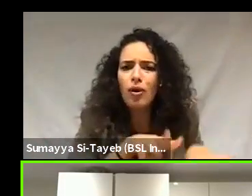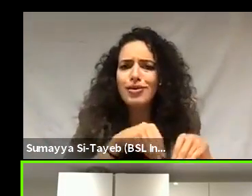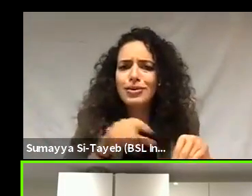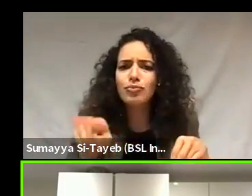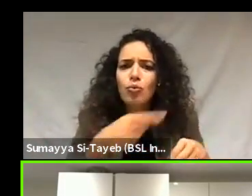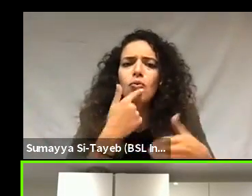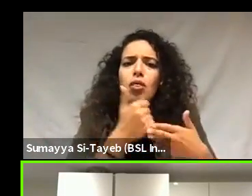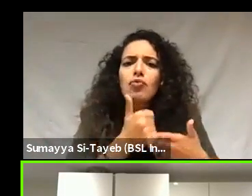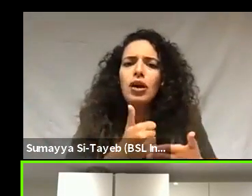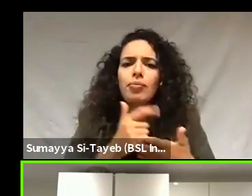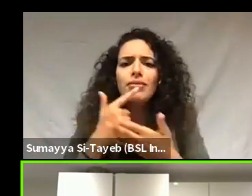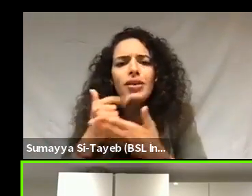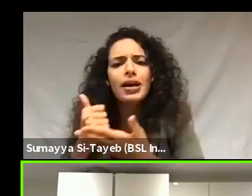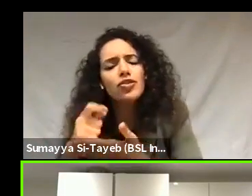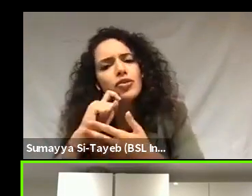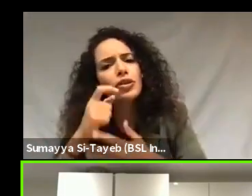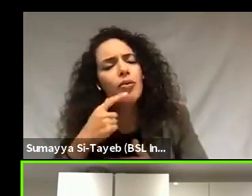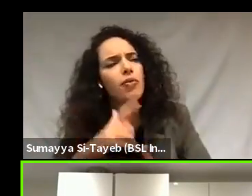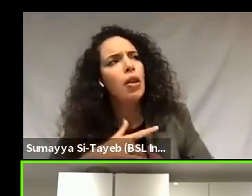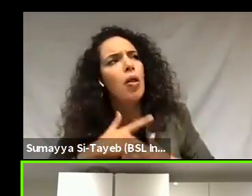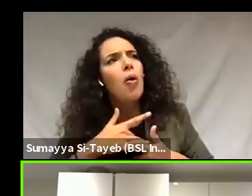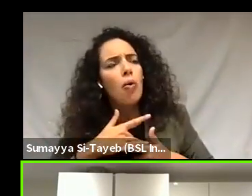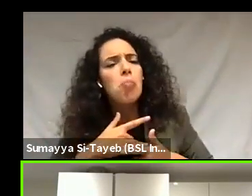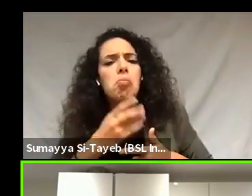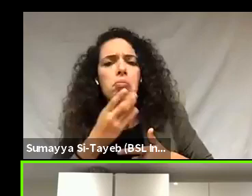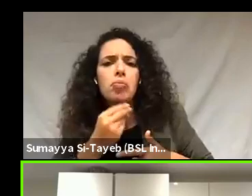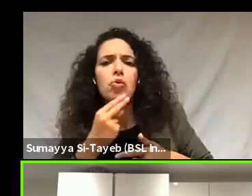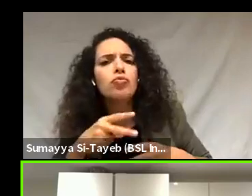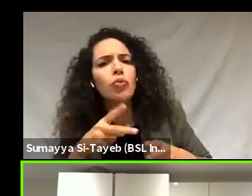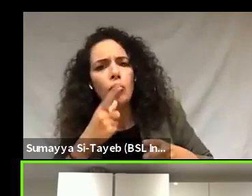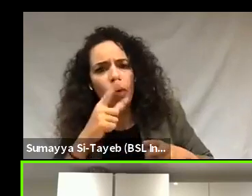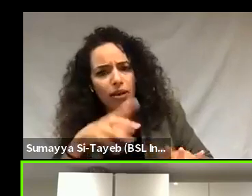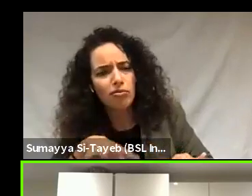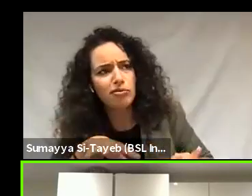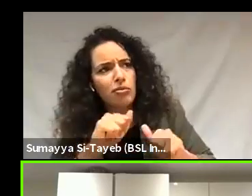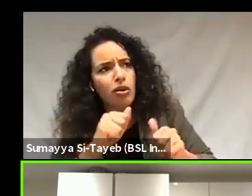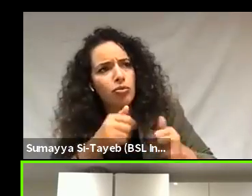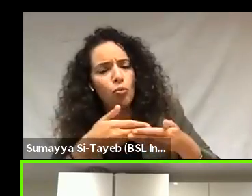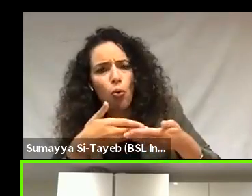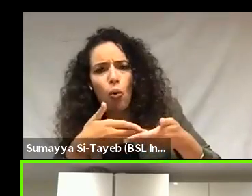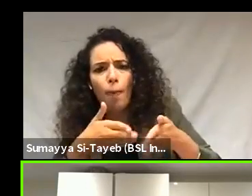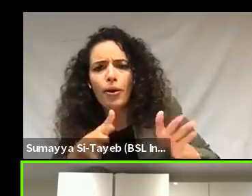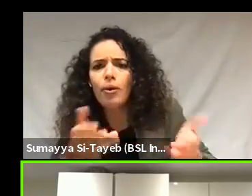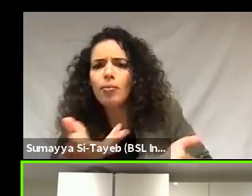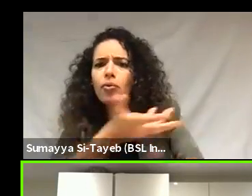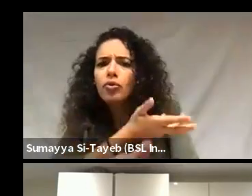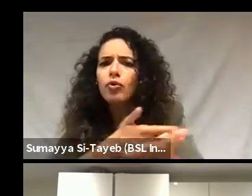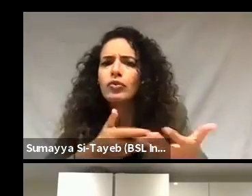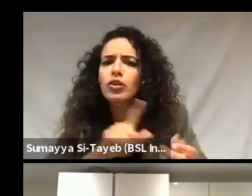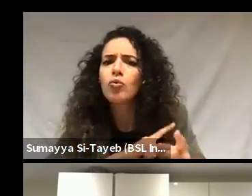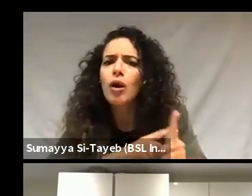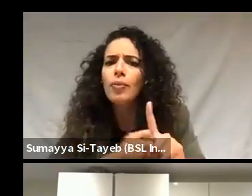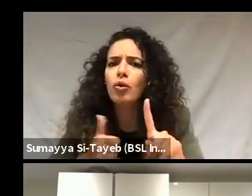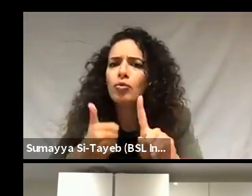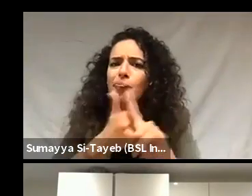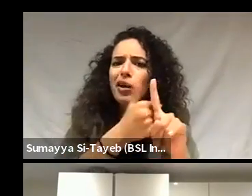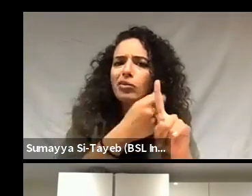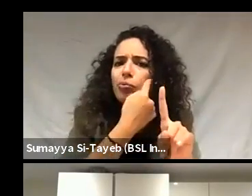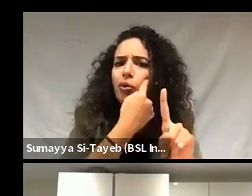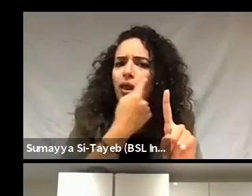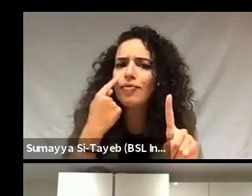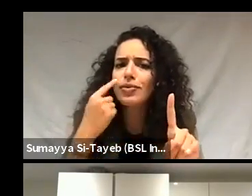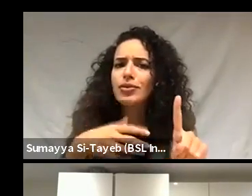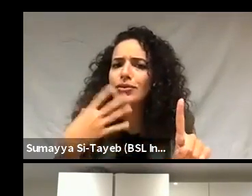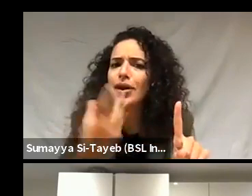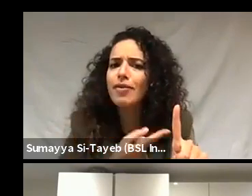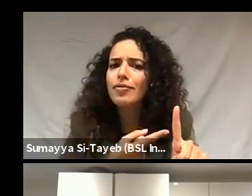useful way to start a serious conversation that's backed up in evidence. Yeah, I